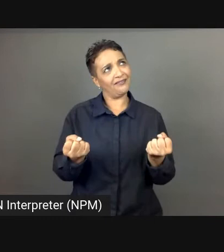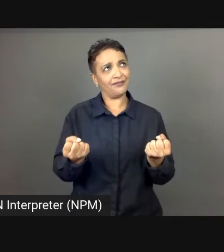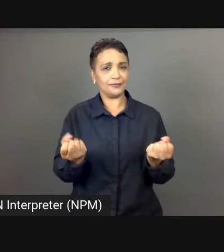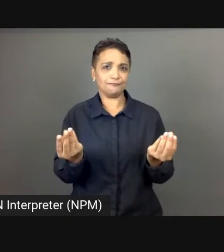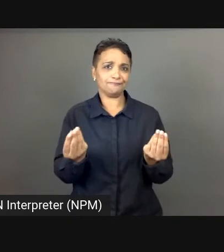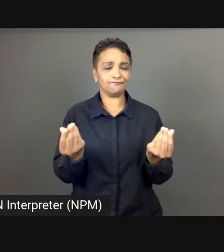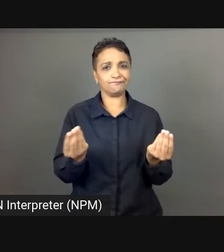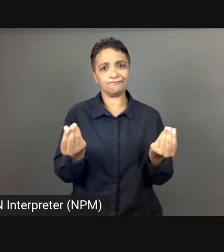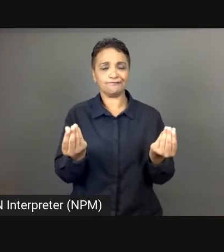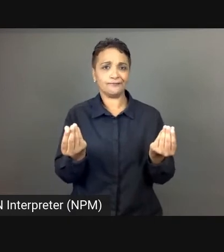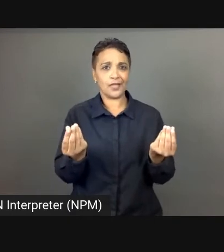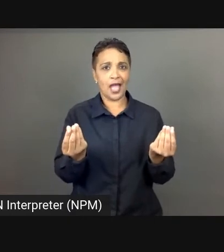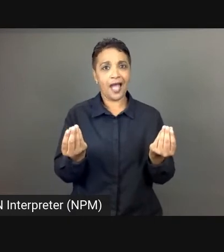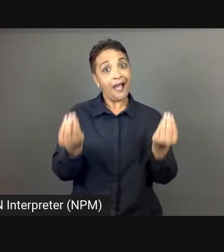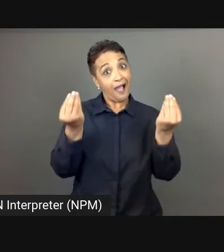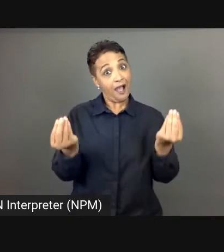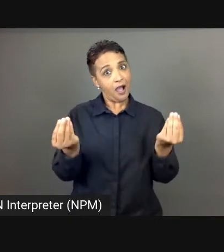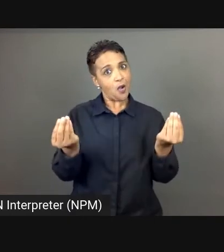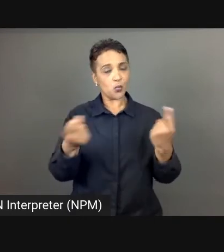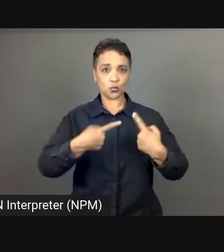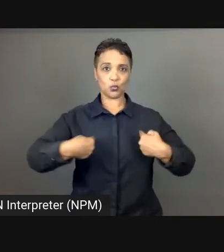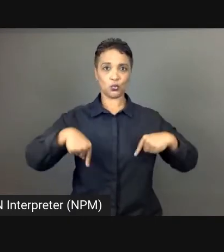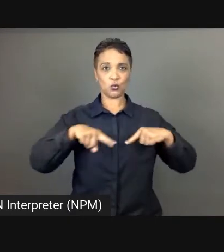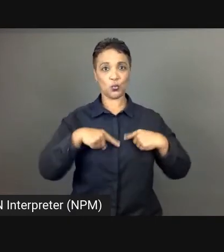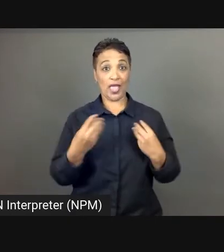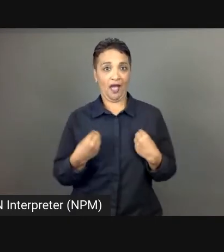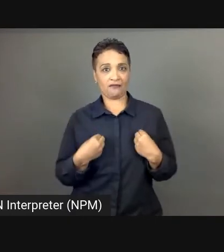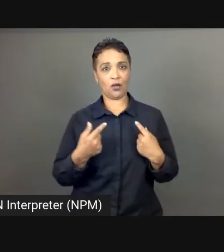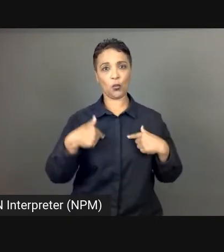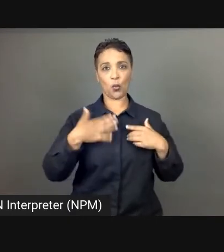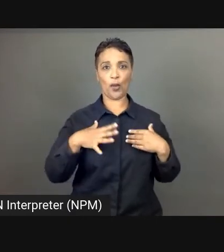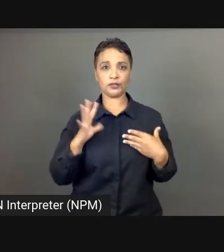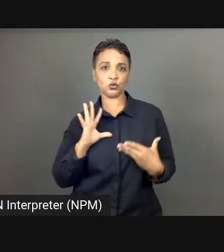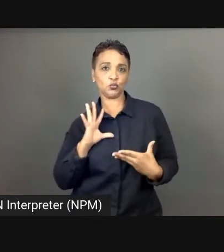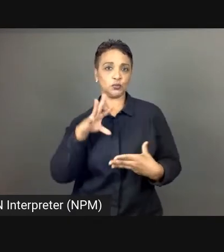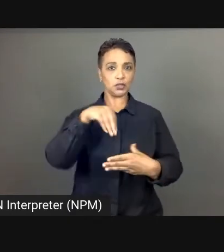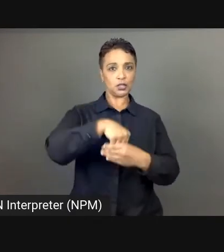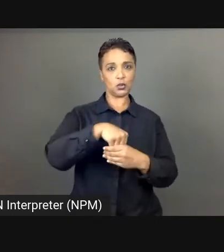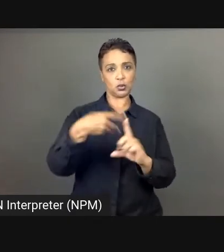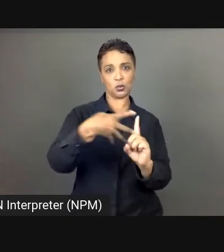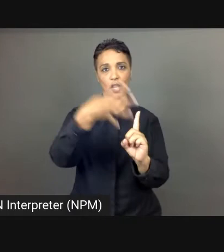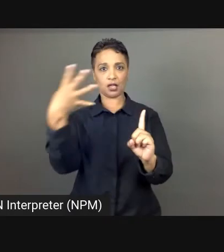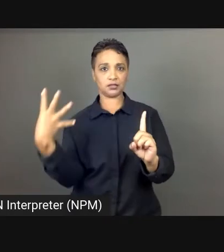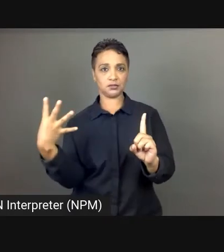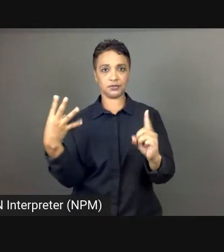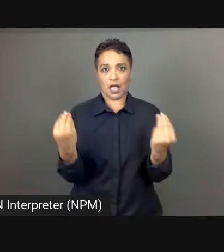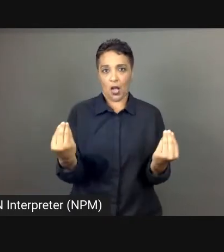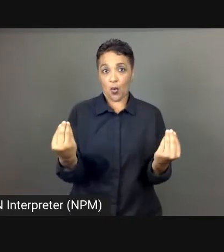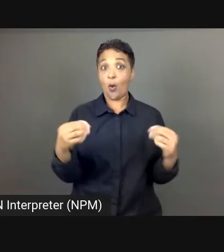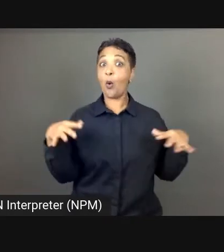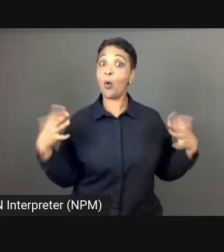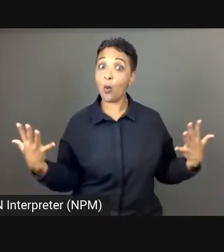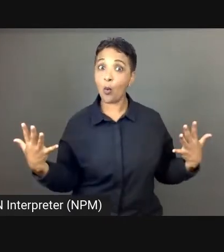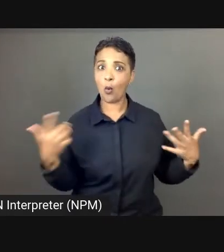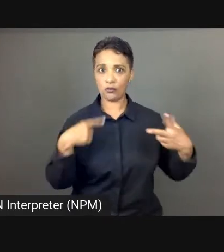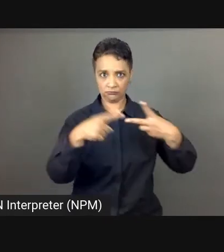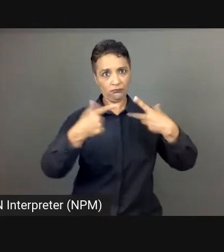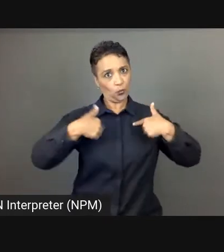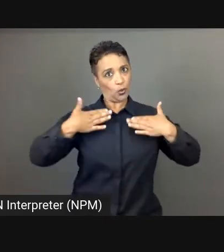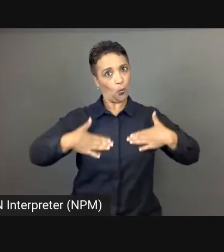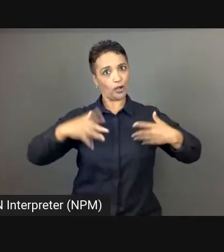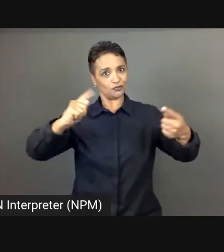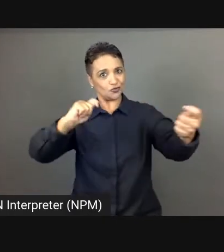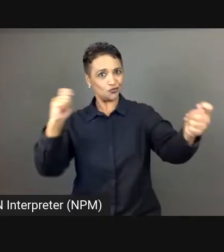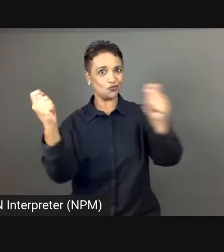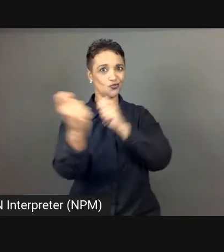are we doing this just because we want to be included with society the way it is, or do we actually want to change society? And so